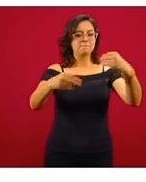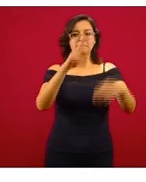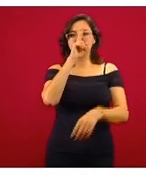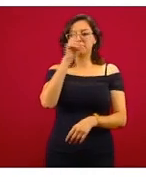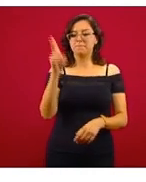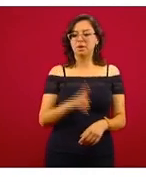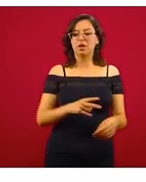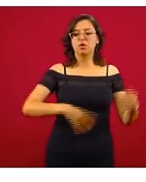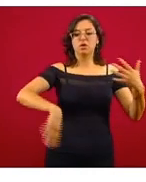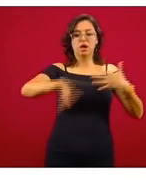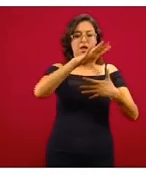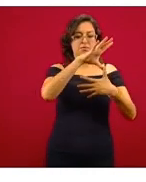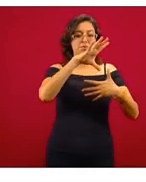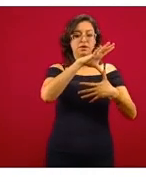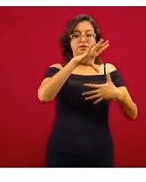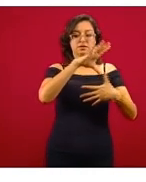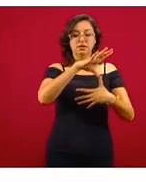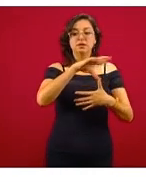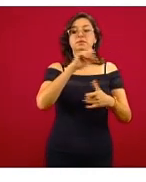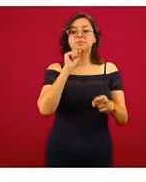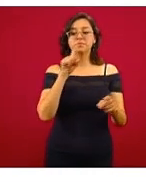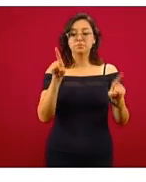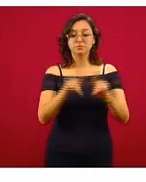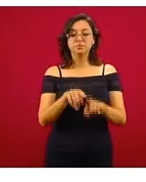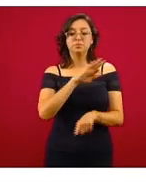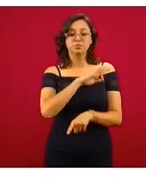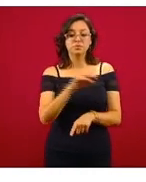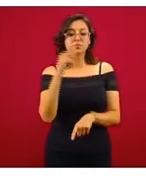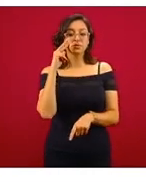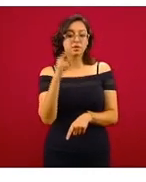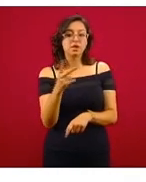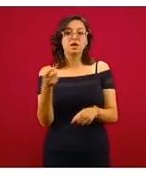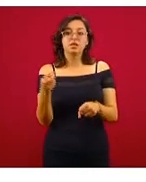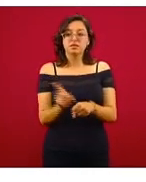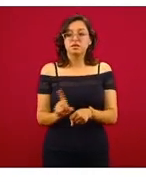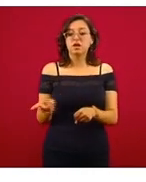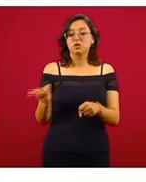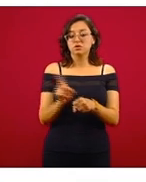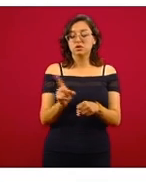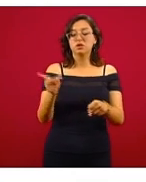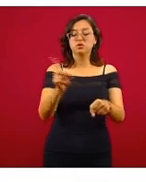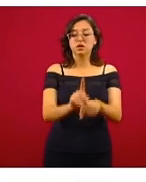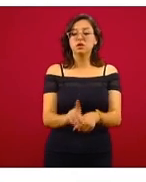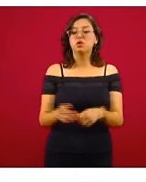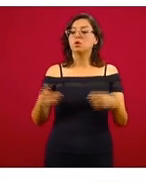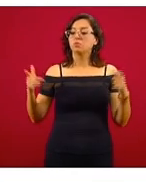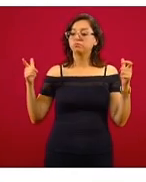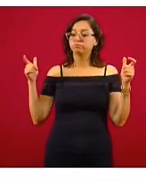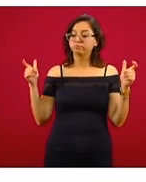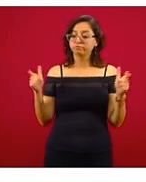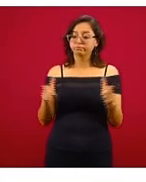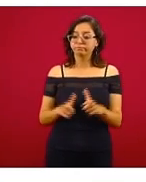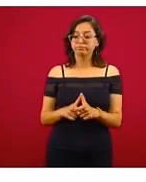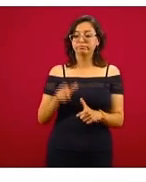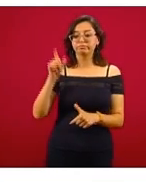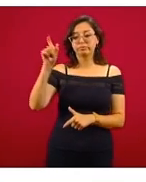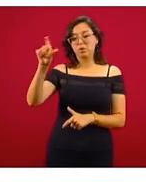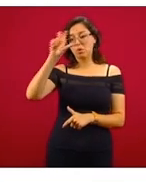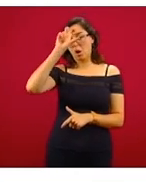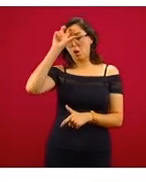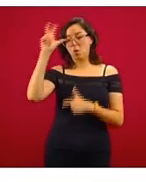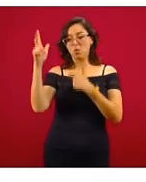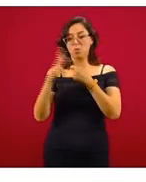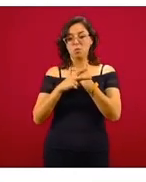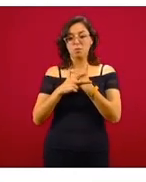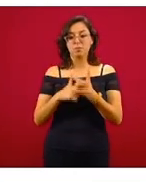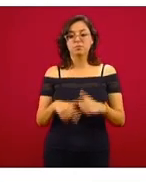región de las happening within Américas, the y vemos Americas. también cómo día con día continúa disminuyendo los And casos activos en la región de the